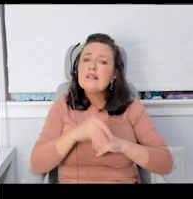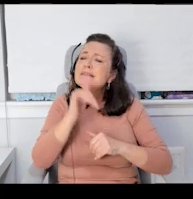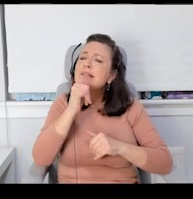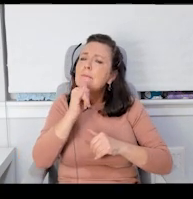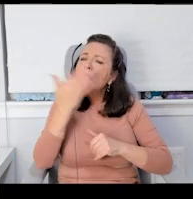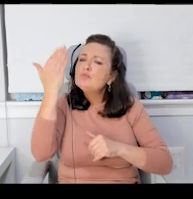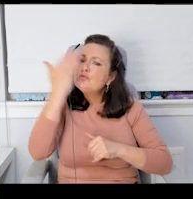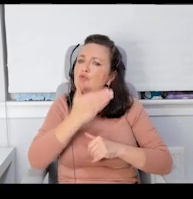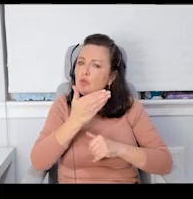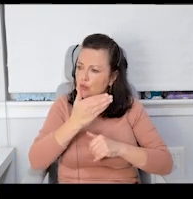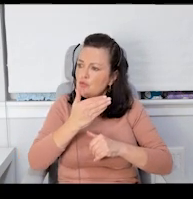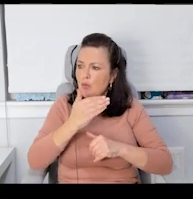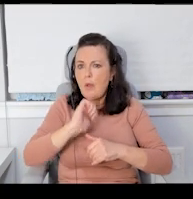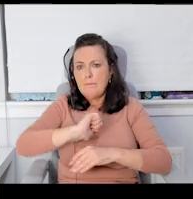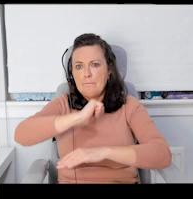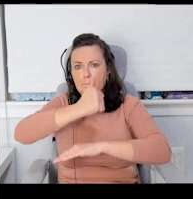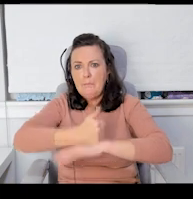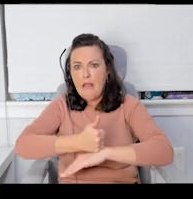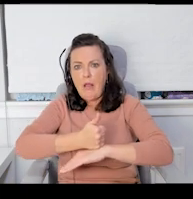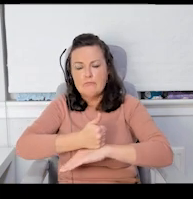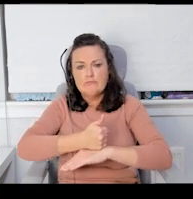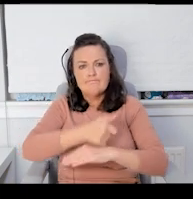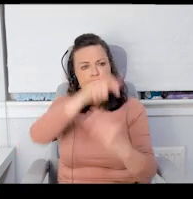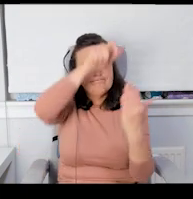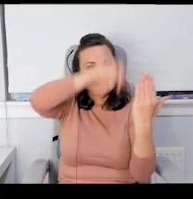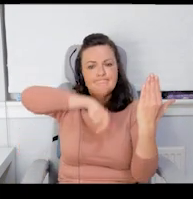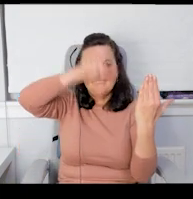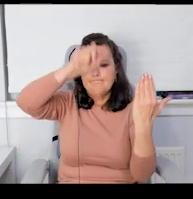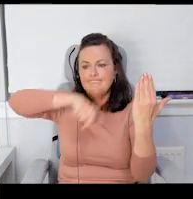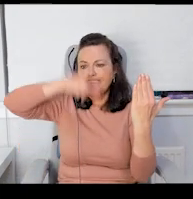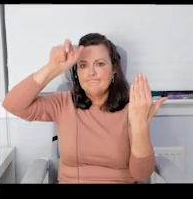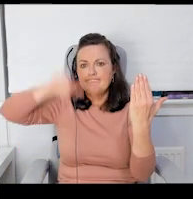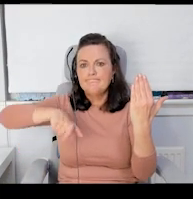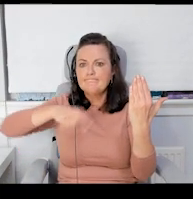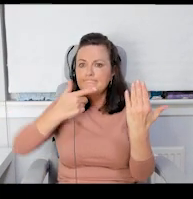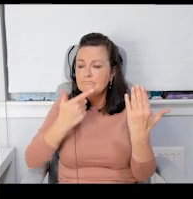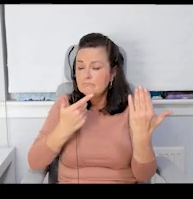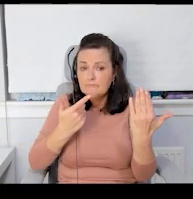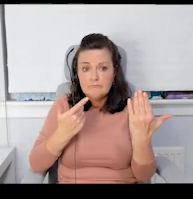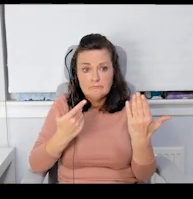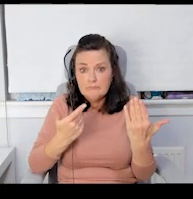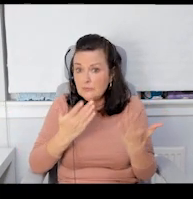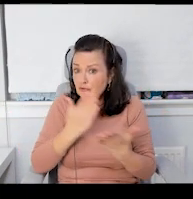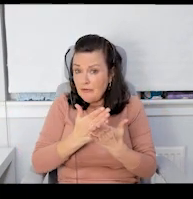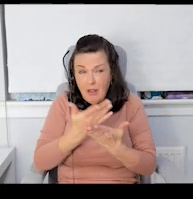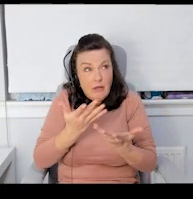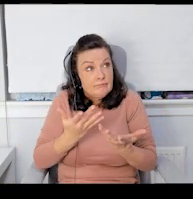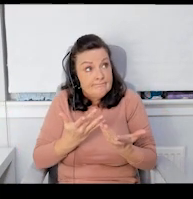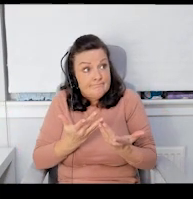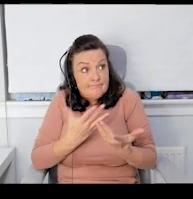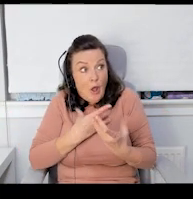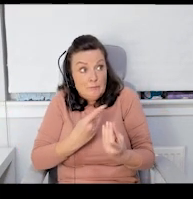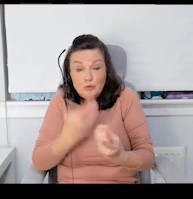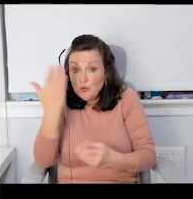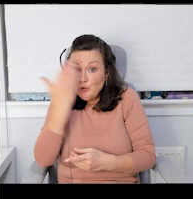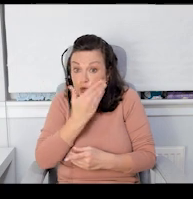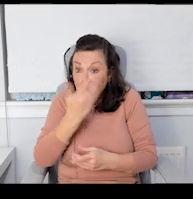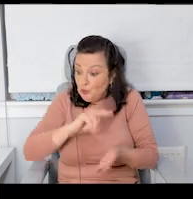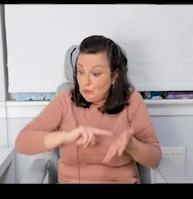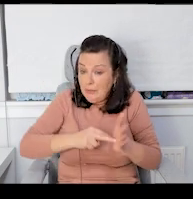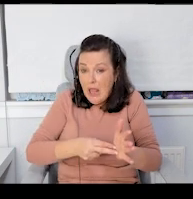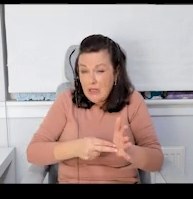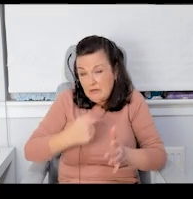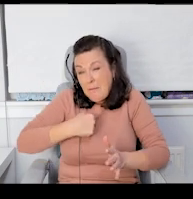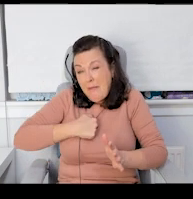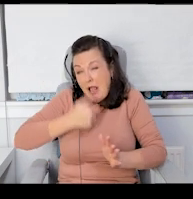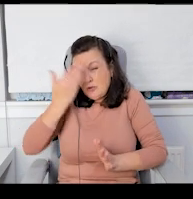curriculum, that column is also an option, but it can sit anywhere within your school week if it's planned around. So from my